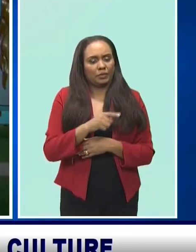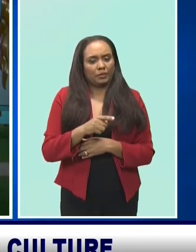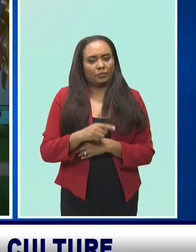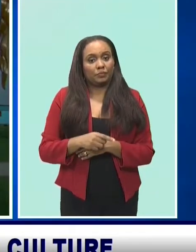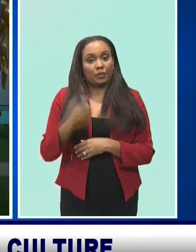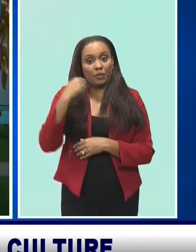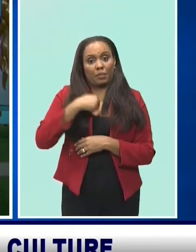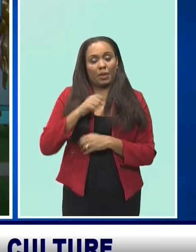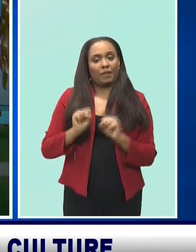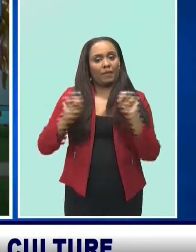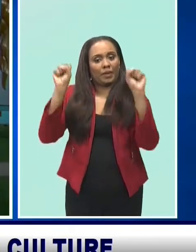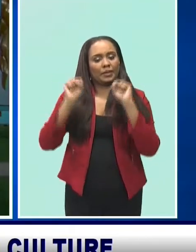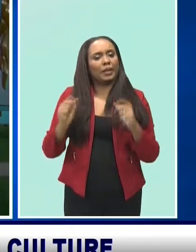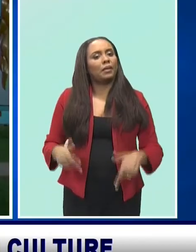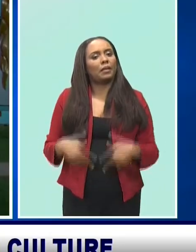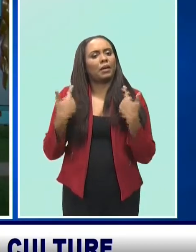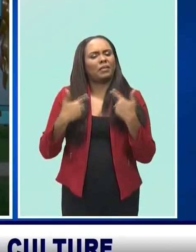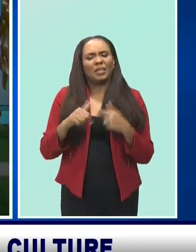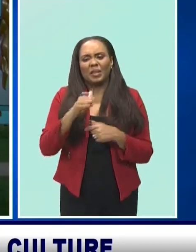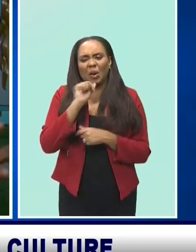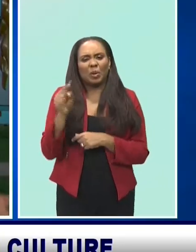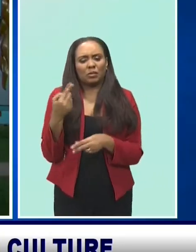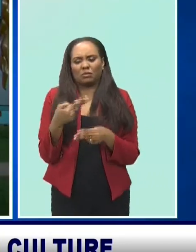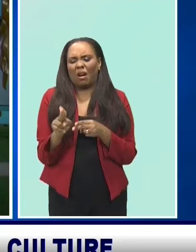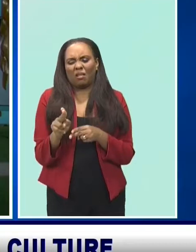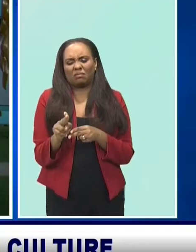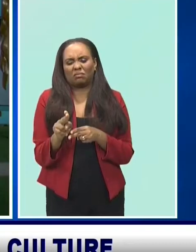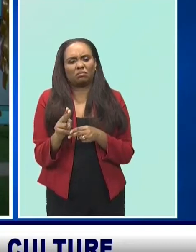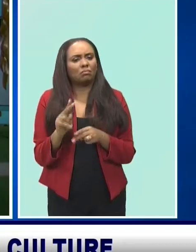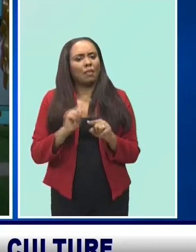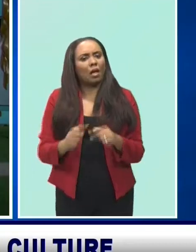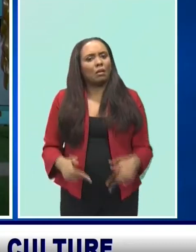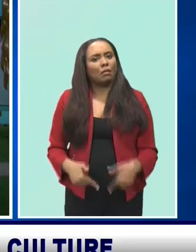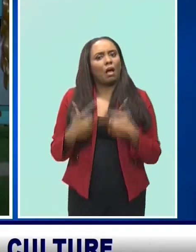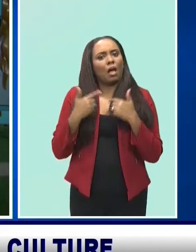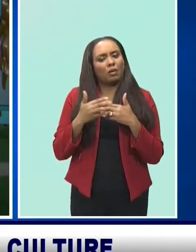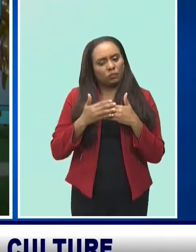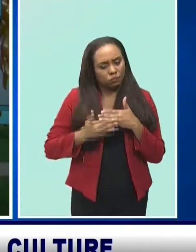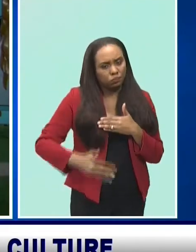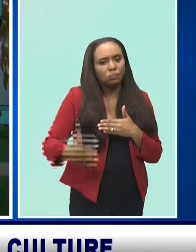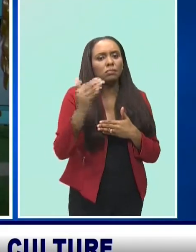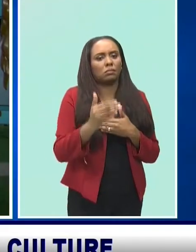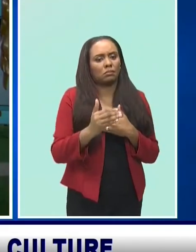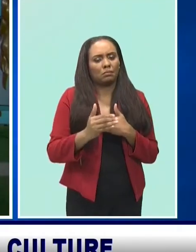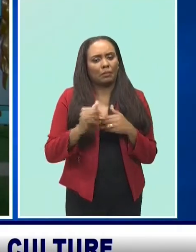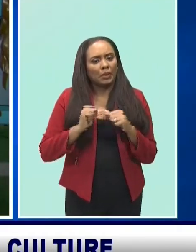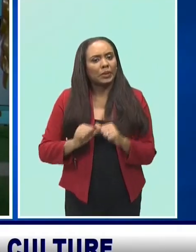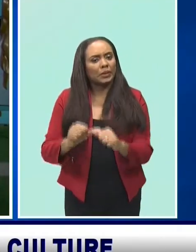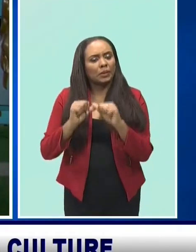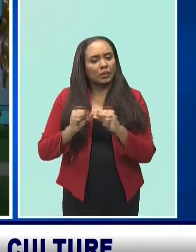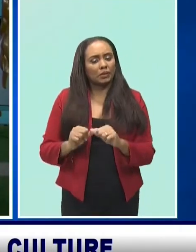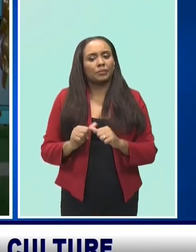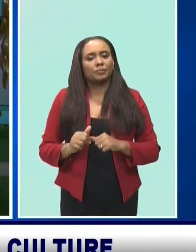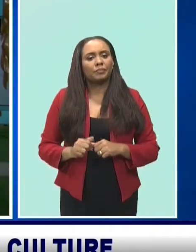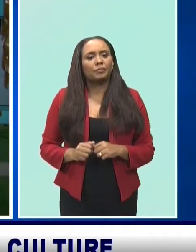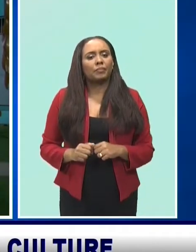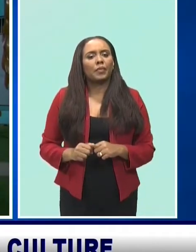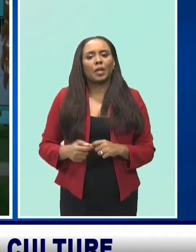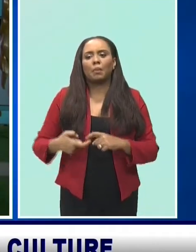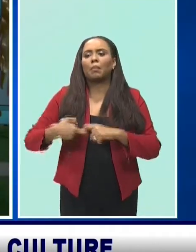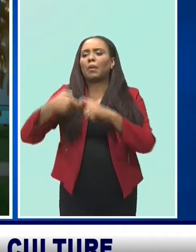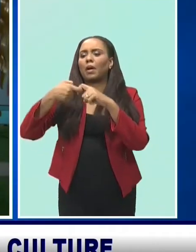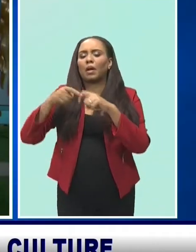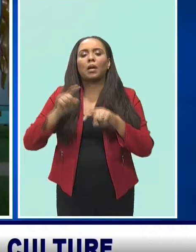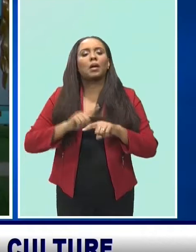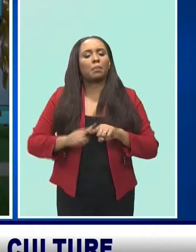for me, fitness is a lifestyle. It isn't something that you pick up and put down. It's something that I think that you should be doing constantly. Yes, take a break, but don't stay